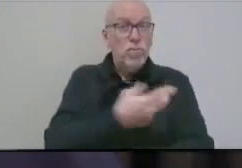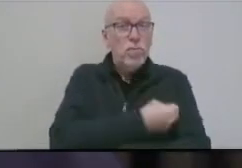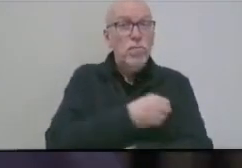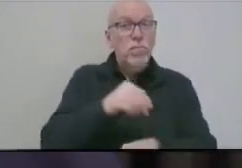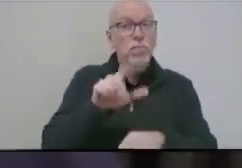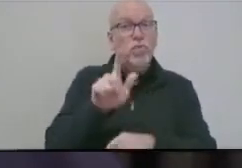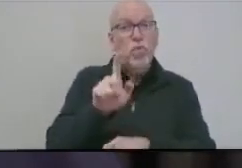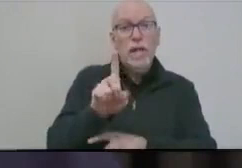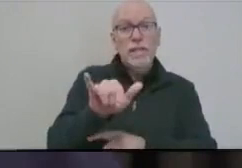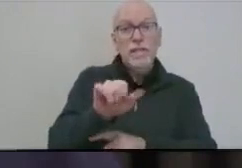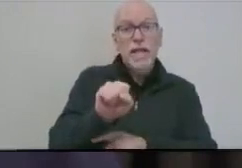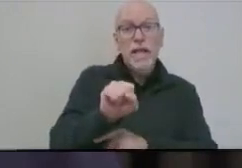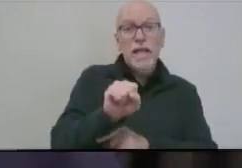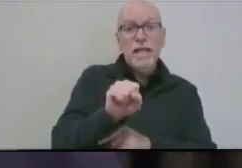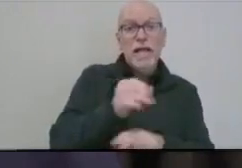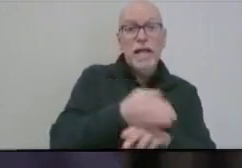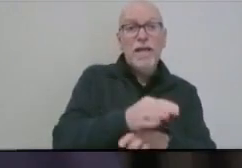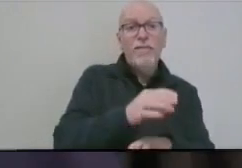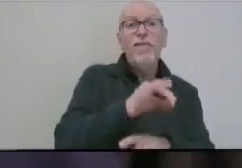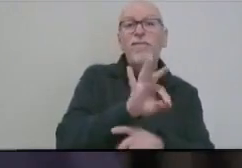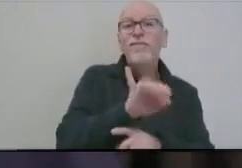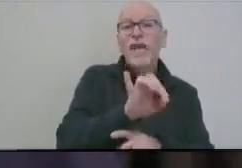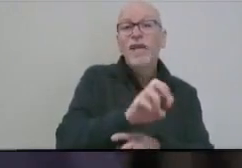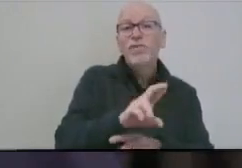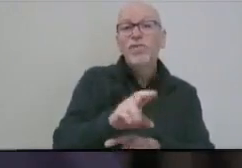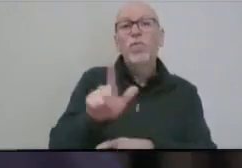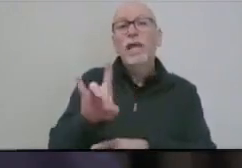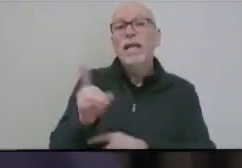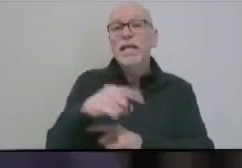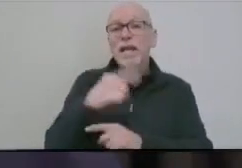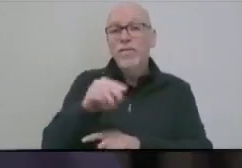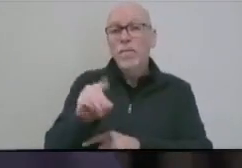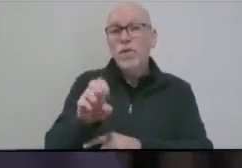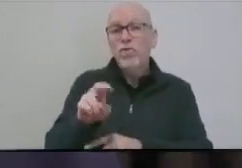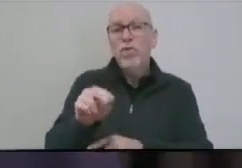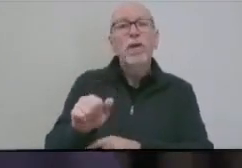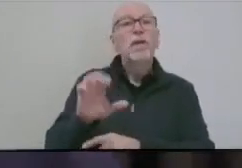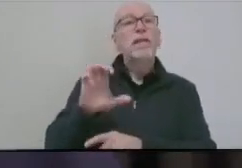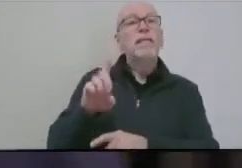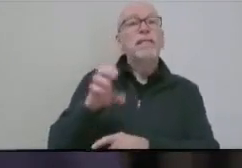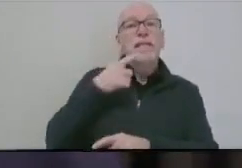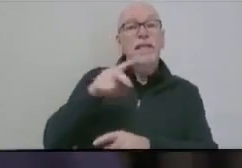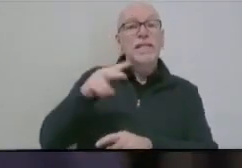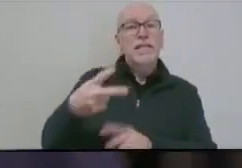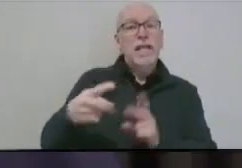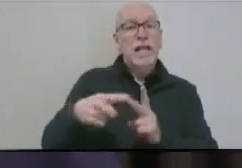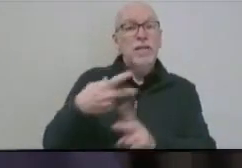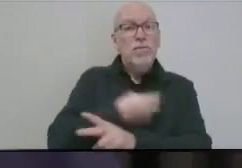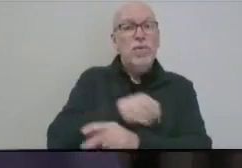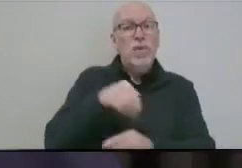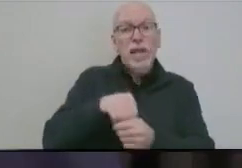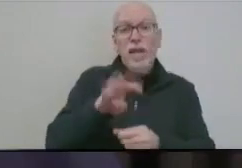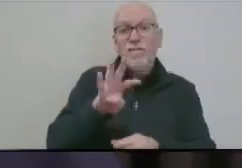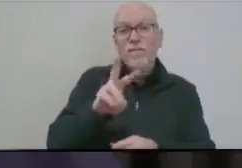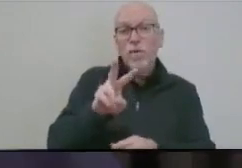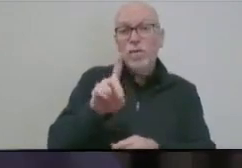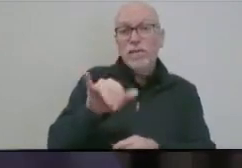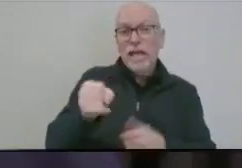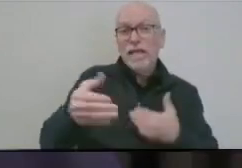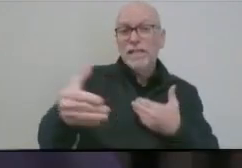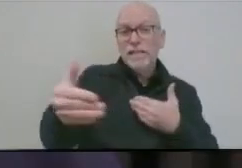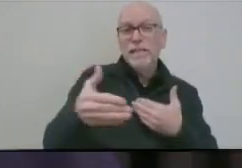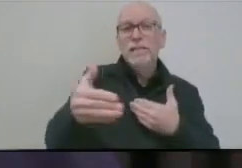for Pfizer and at least 28 days for Moderna, the CDC says that getting the second dose within 42 days still